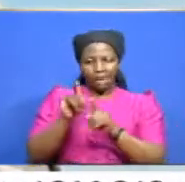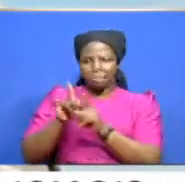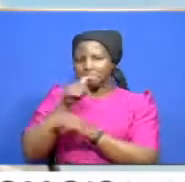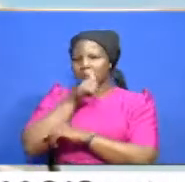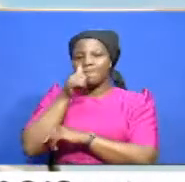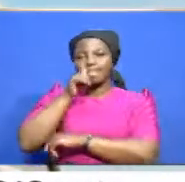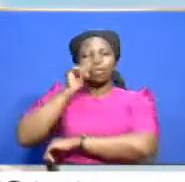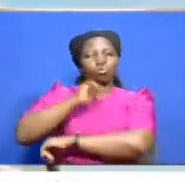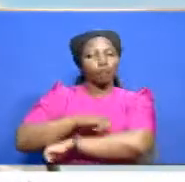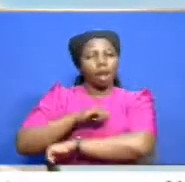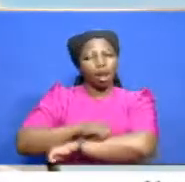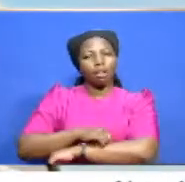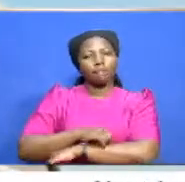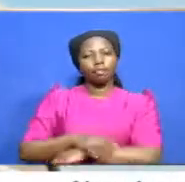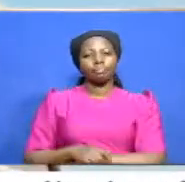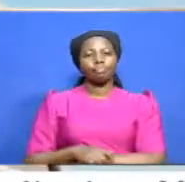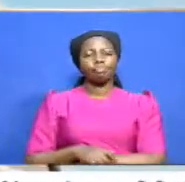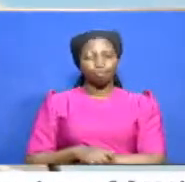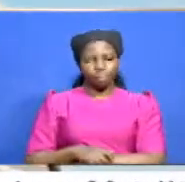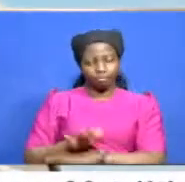while the enterprises are private,